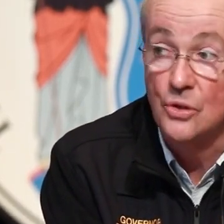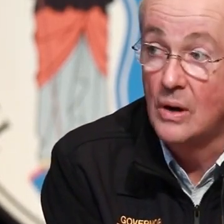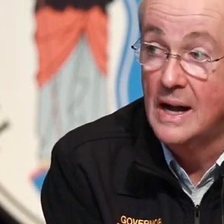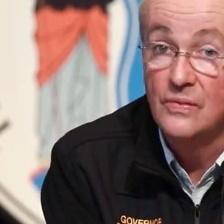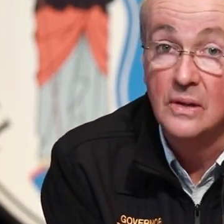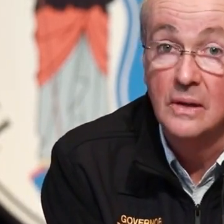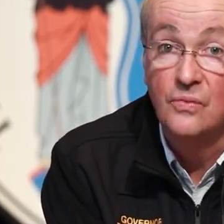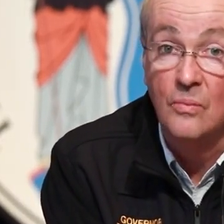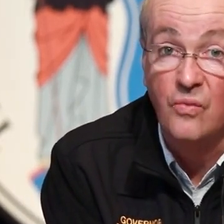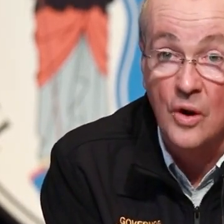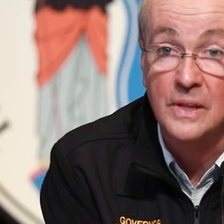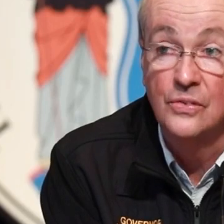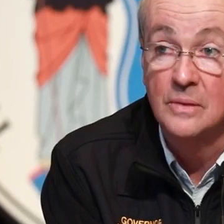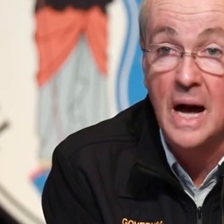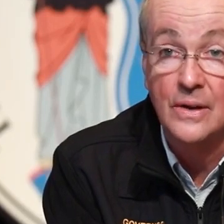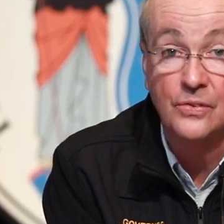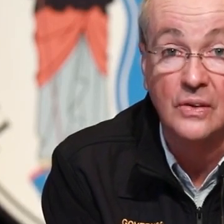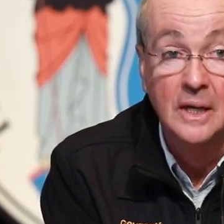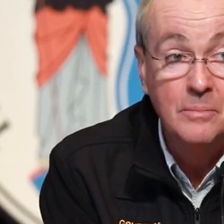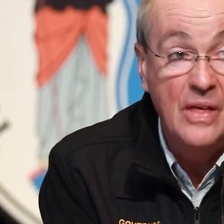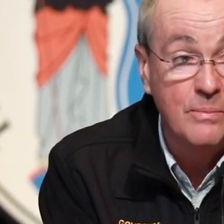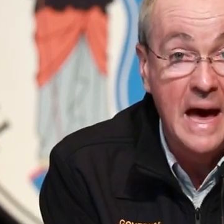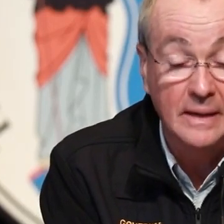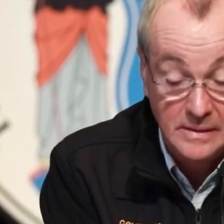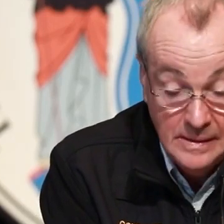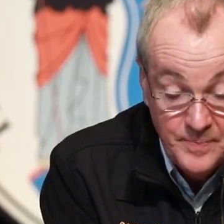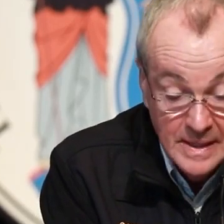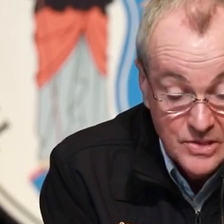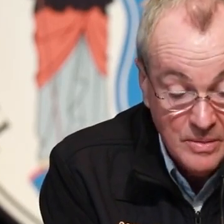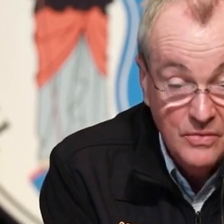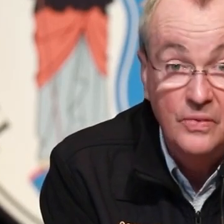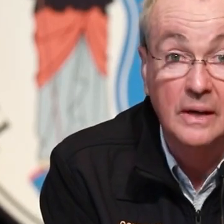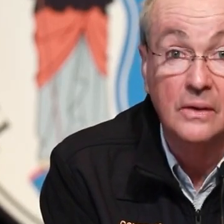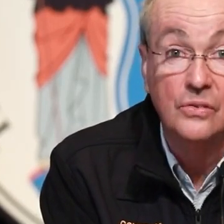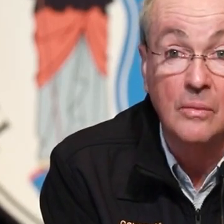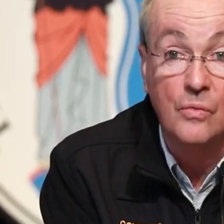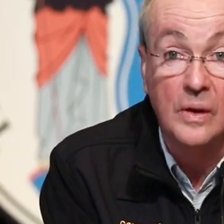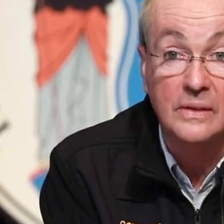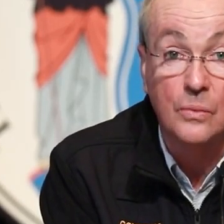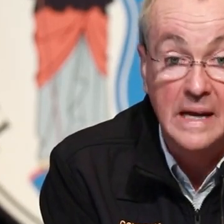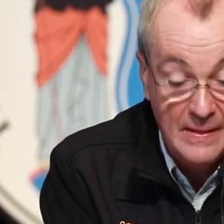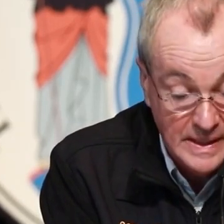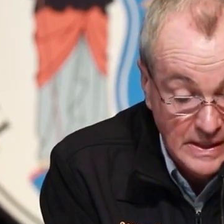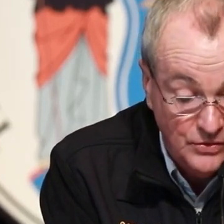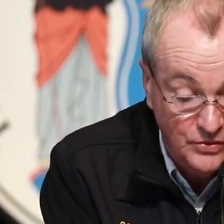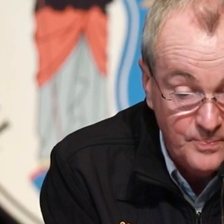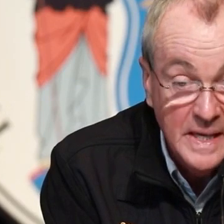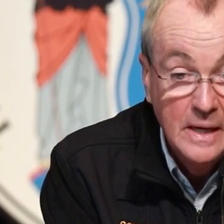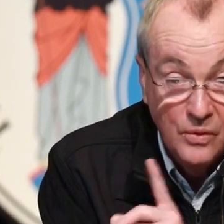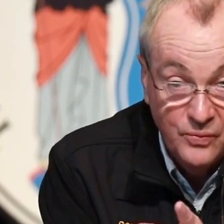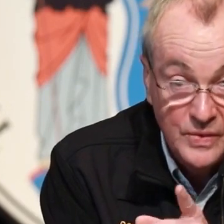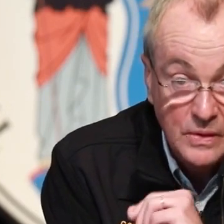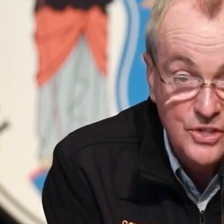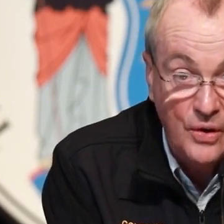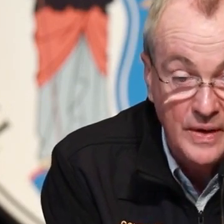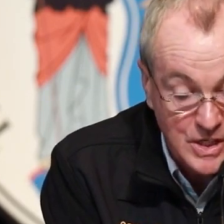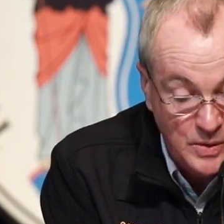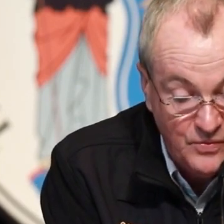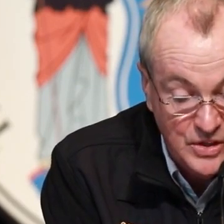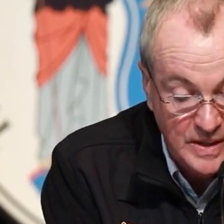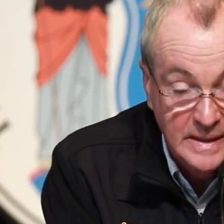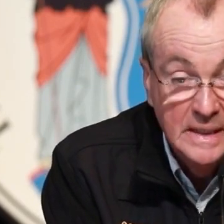can derive from formulas and models mathematically some of what the reality is. Well, now let's